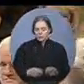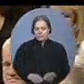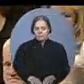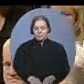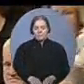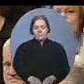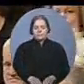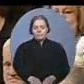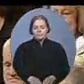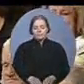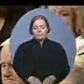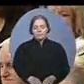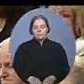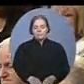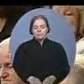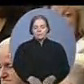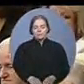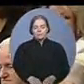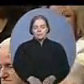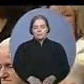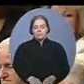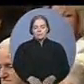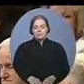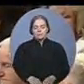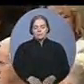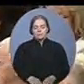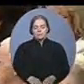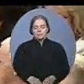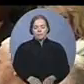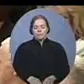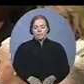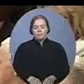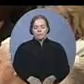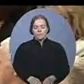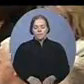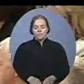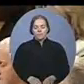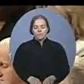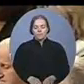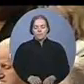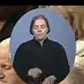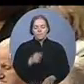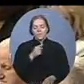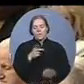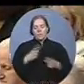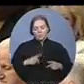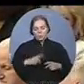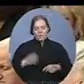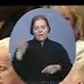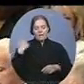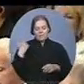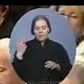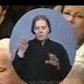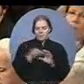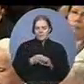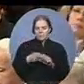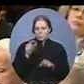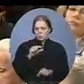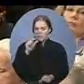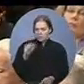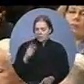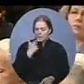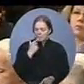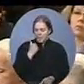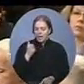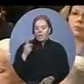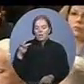it's certainly up over the time. Part of the previous government, when they slashed and burned not just our Navy,